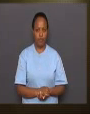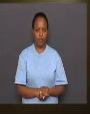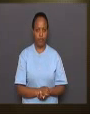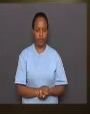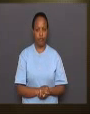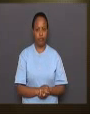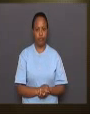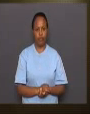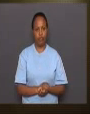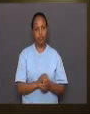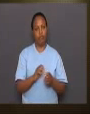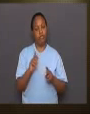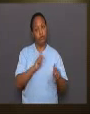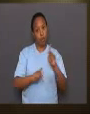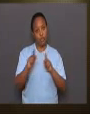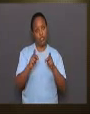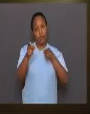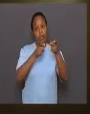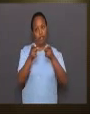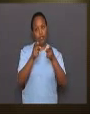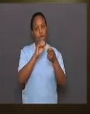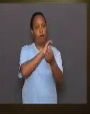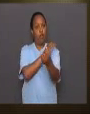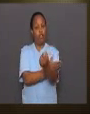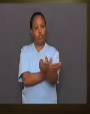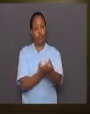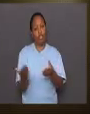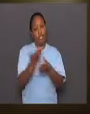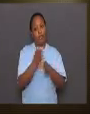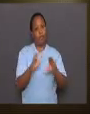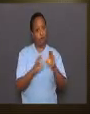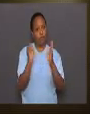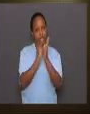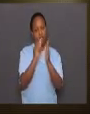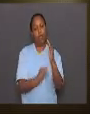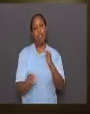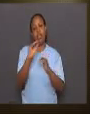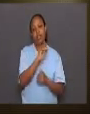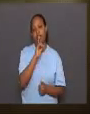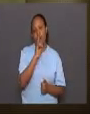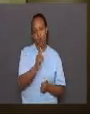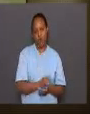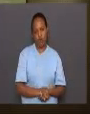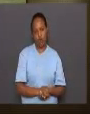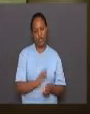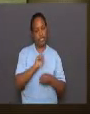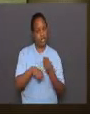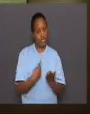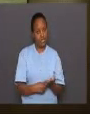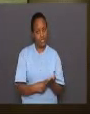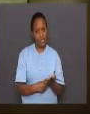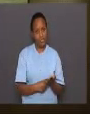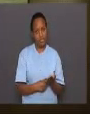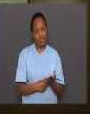who govern are limited in their power according to rule of law.